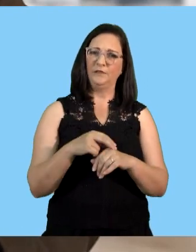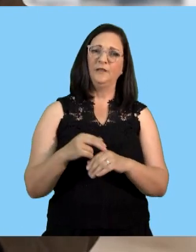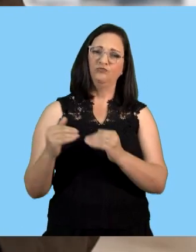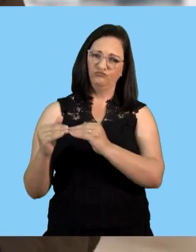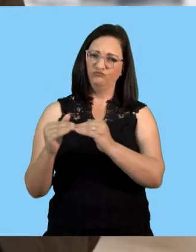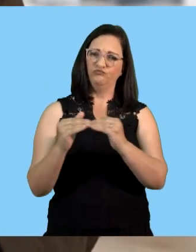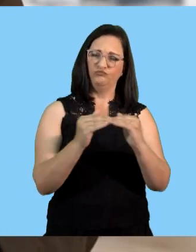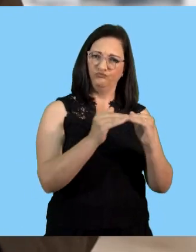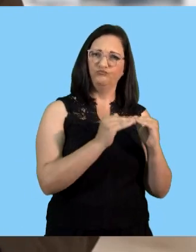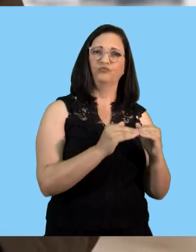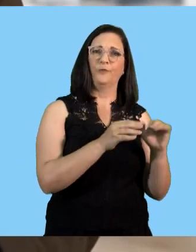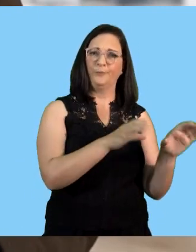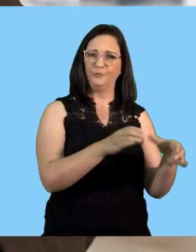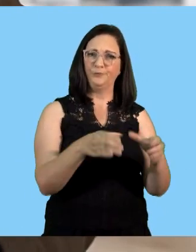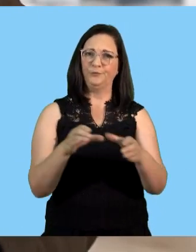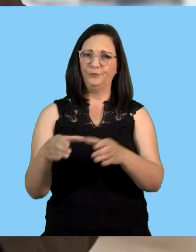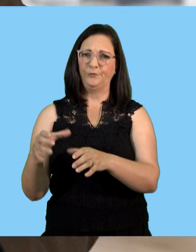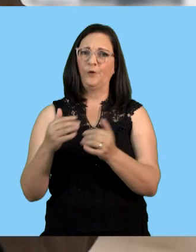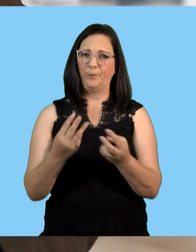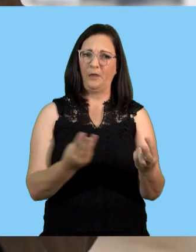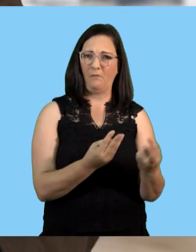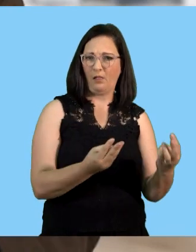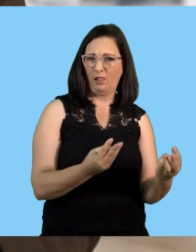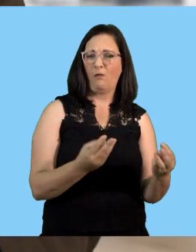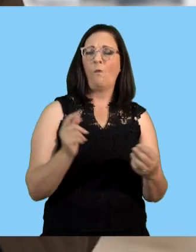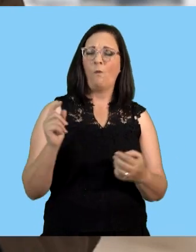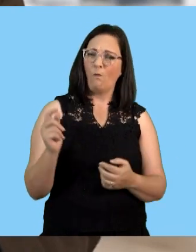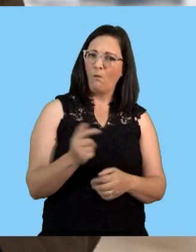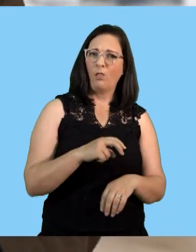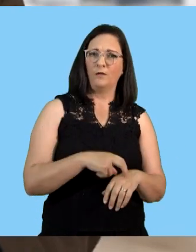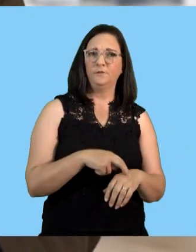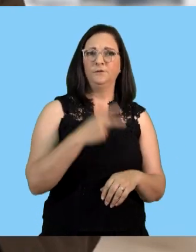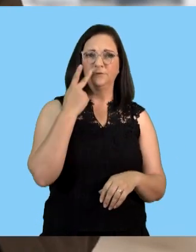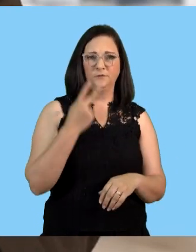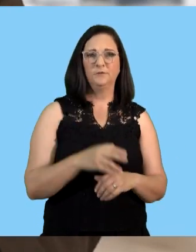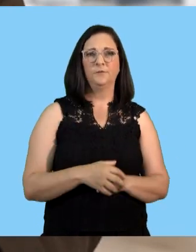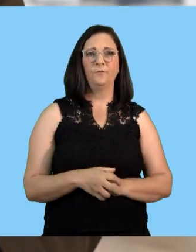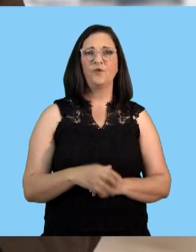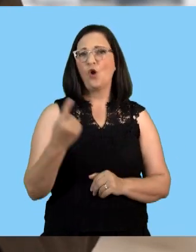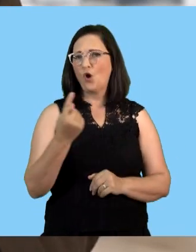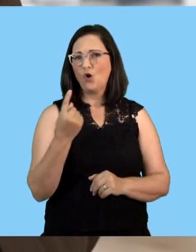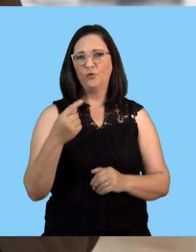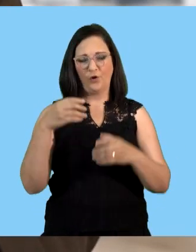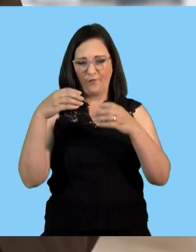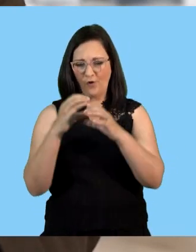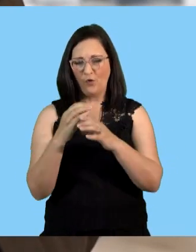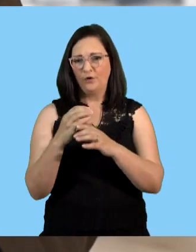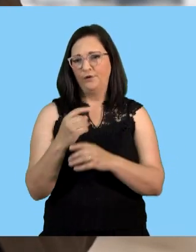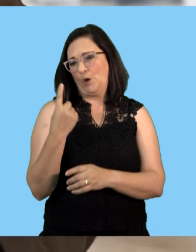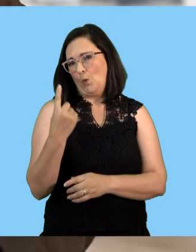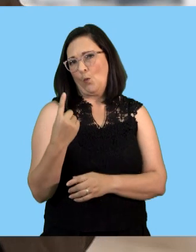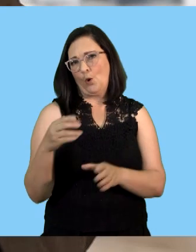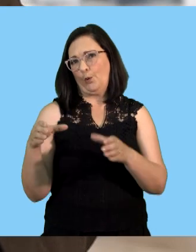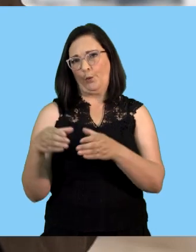more across, broadly across all the population groups, to say, let us now also look at the other population groups and not only